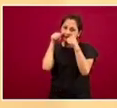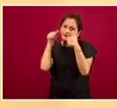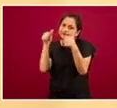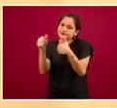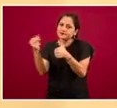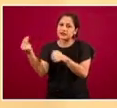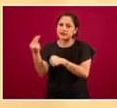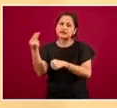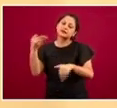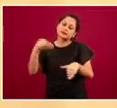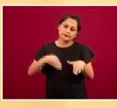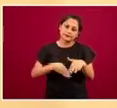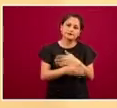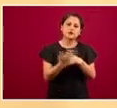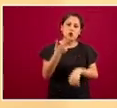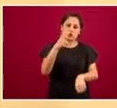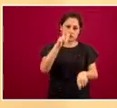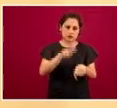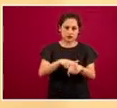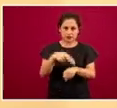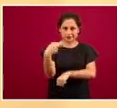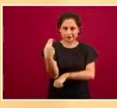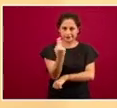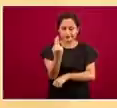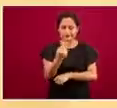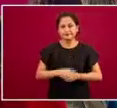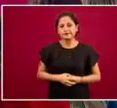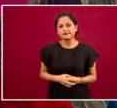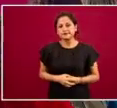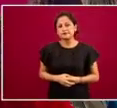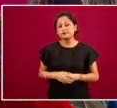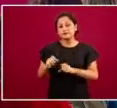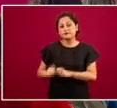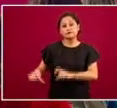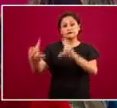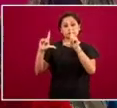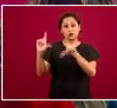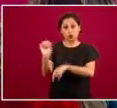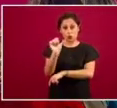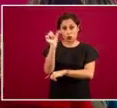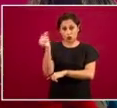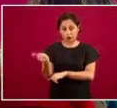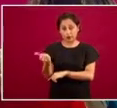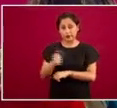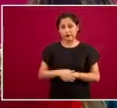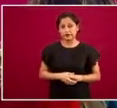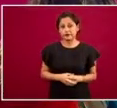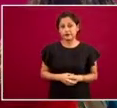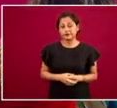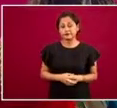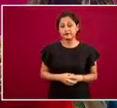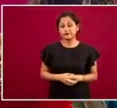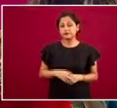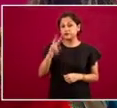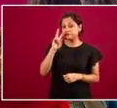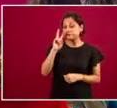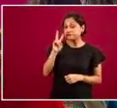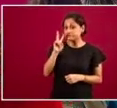The yellow bars represent patients that show severe symptoms and are in the need to be hospitalized.